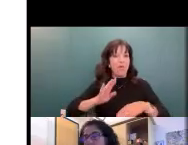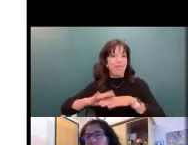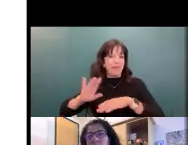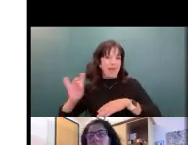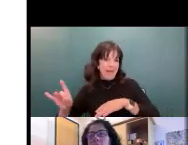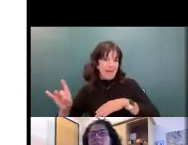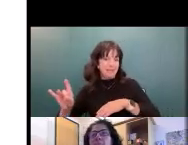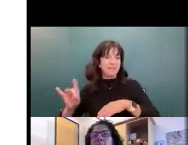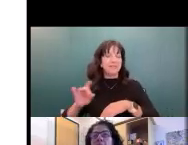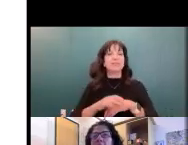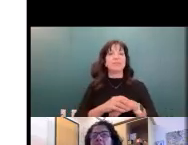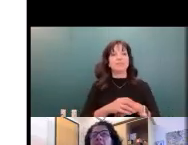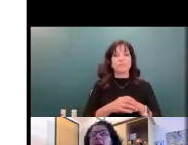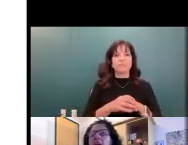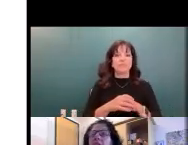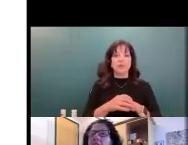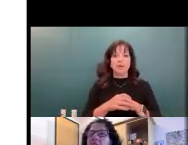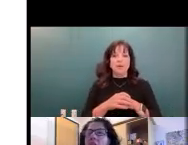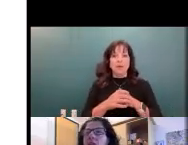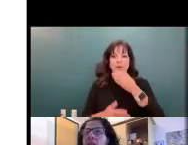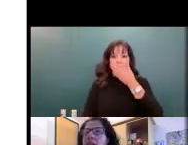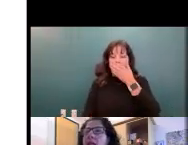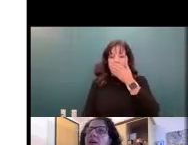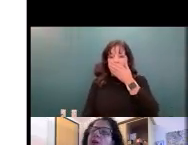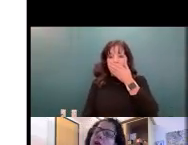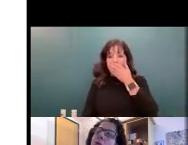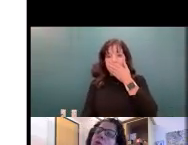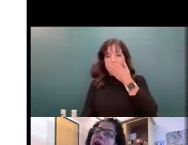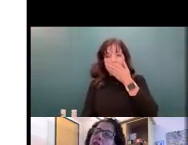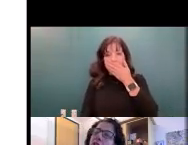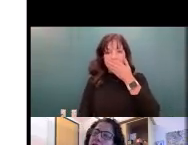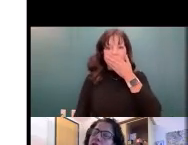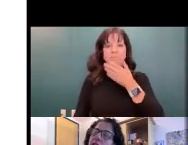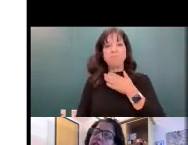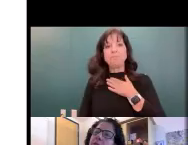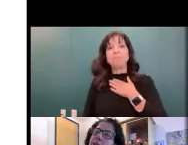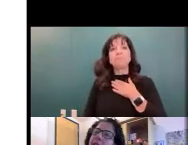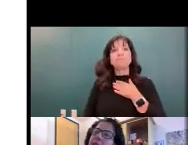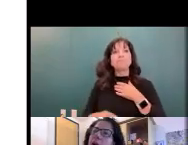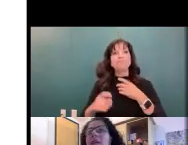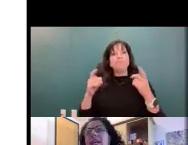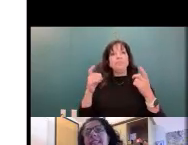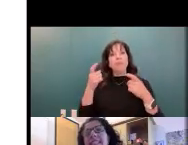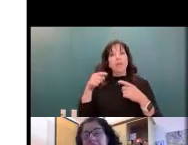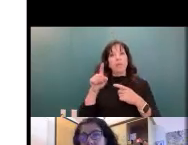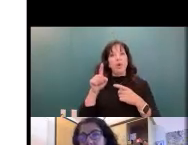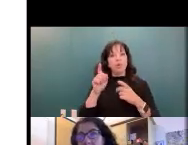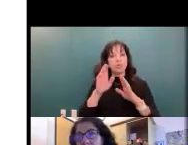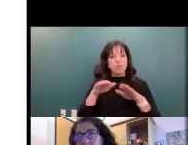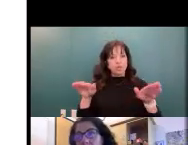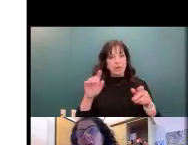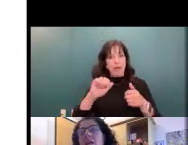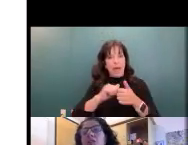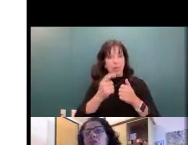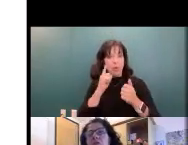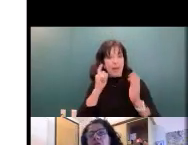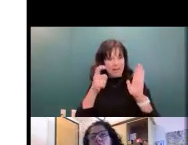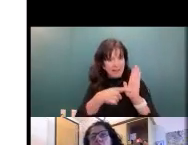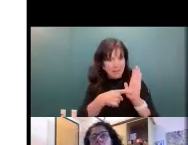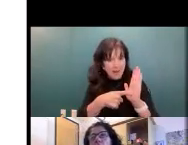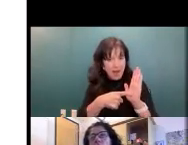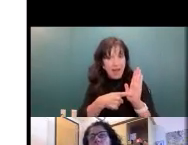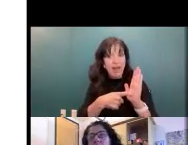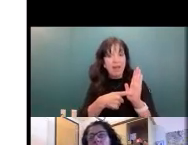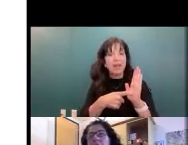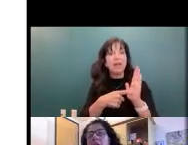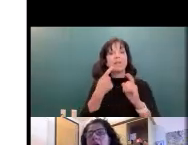compared to their 8-year-olds. Again, thinking about where children in the community are being identified in terms of